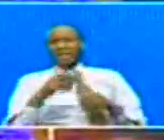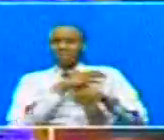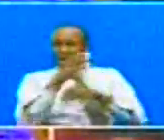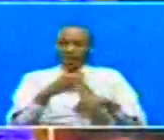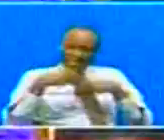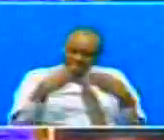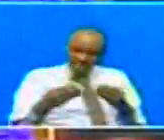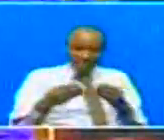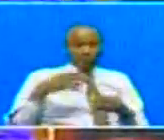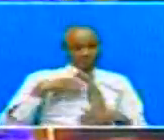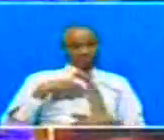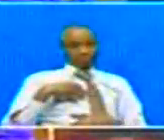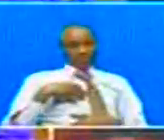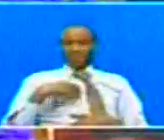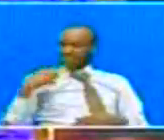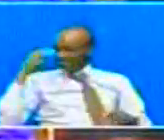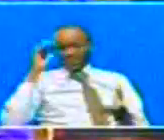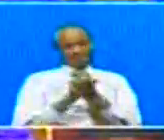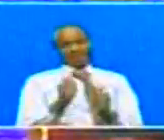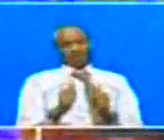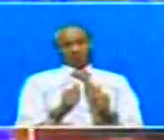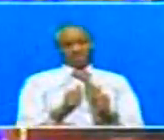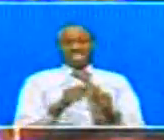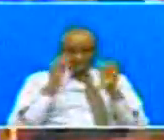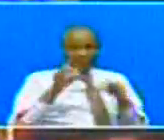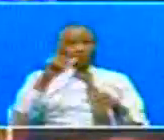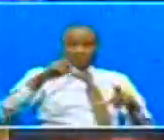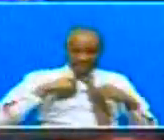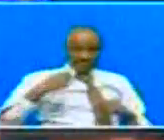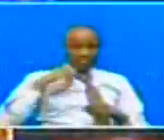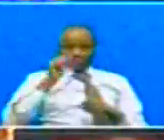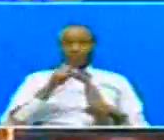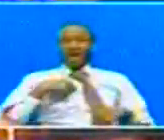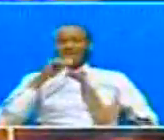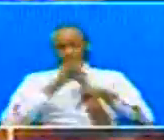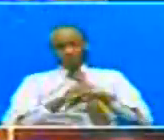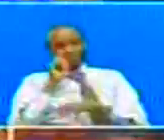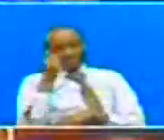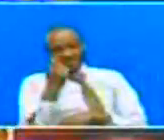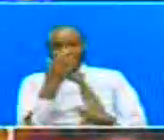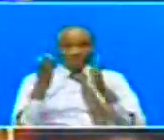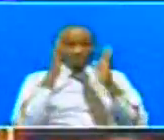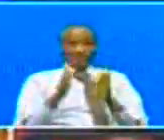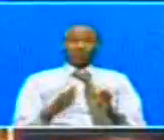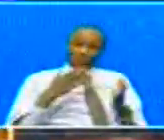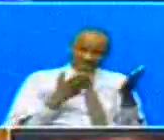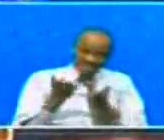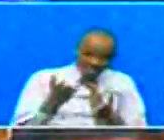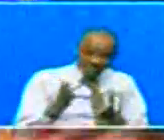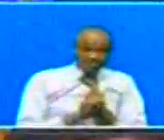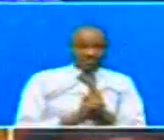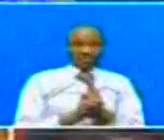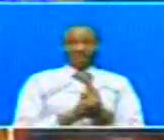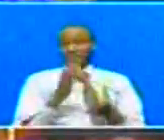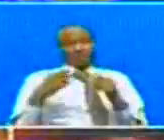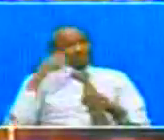and the sovereignty to the people, I wouldn't have believed it. Had you told me that we would have a two-term presidency where somebody would only serve and leave, I